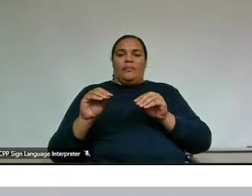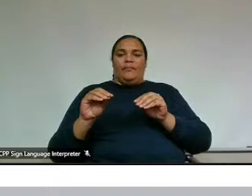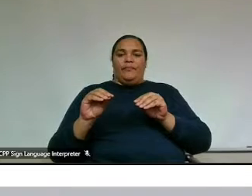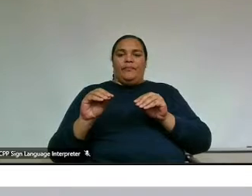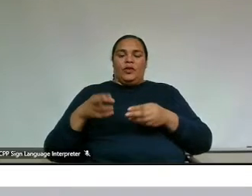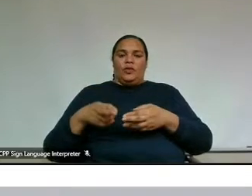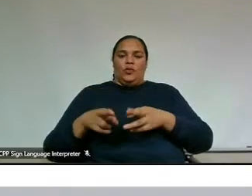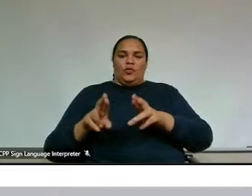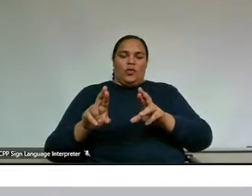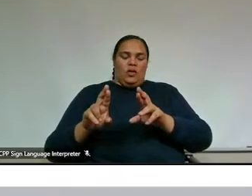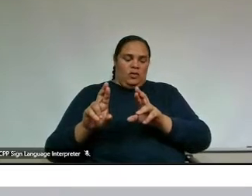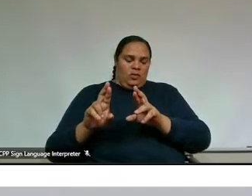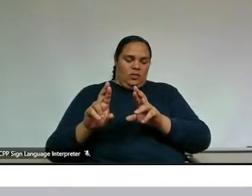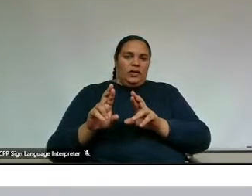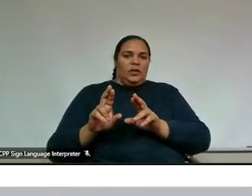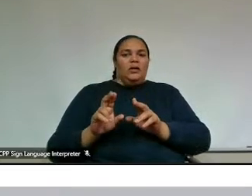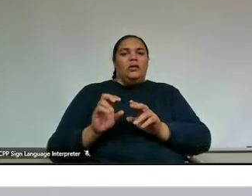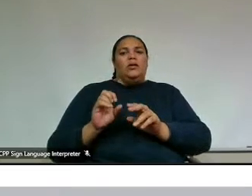road,